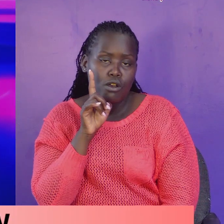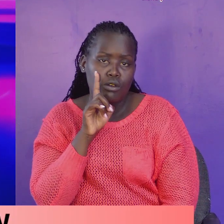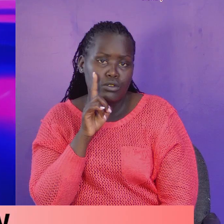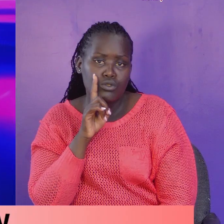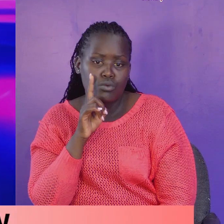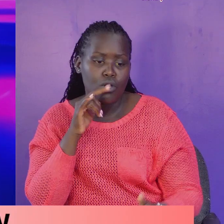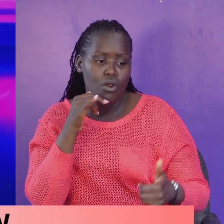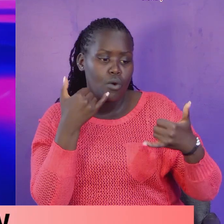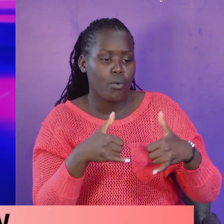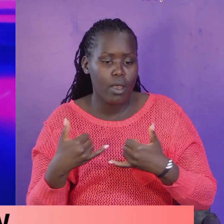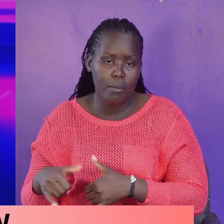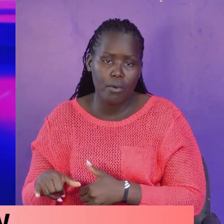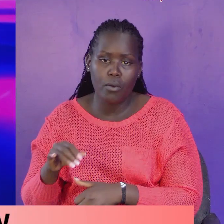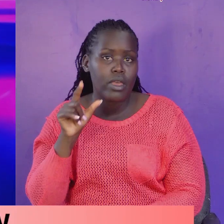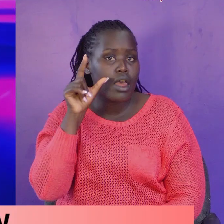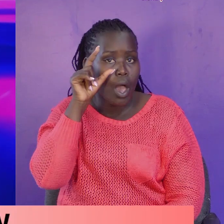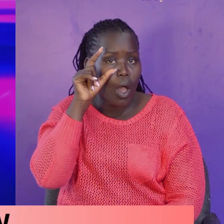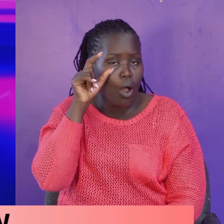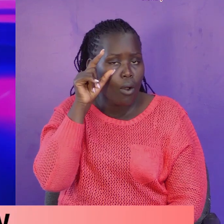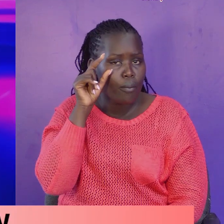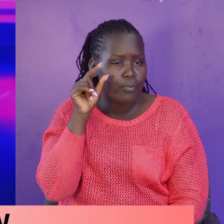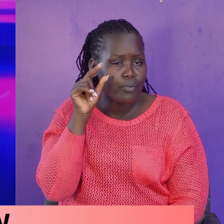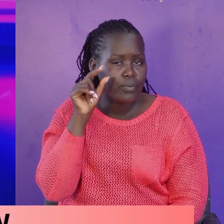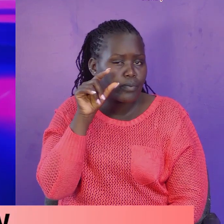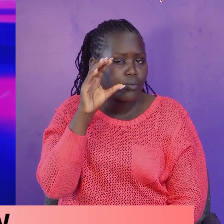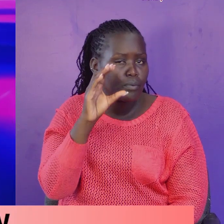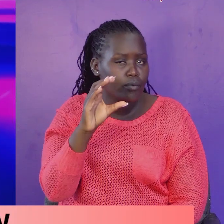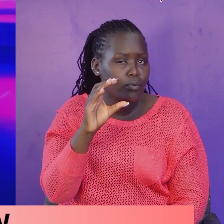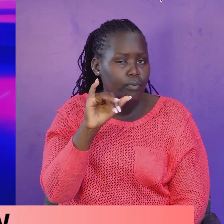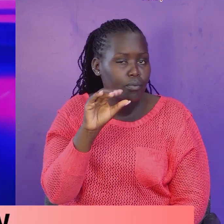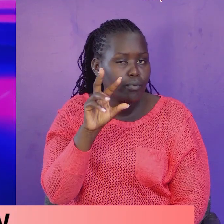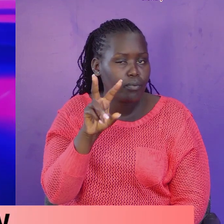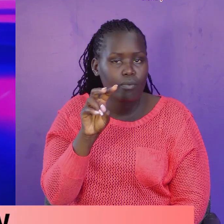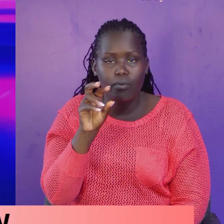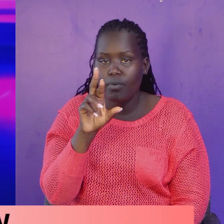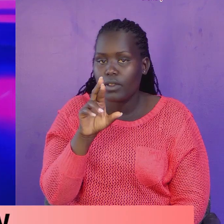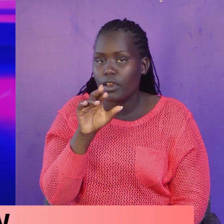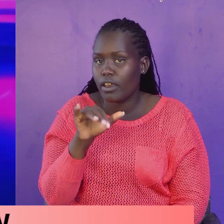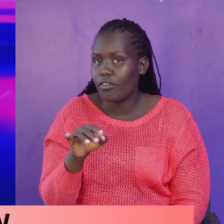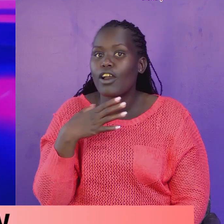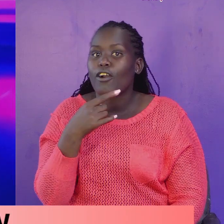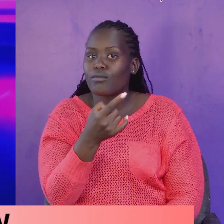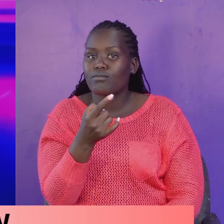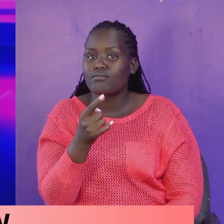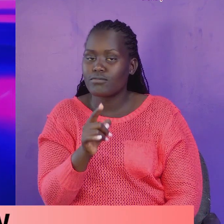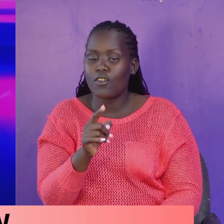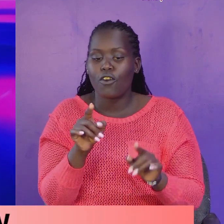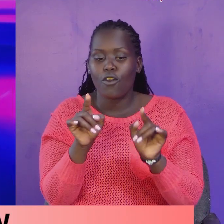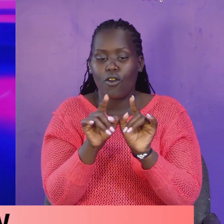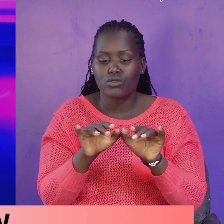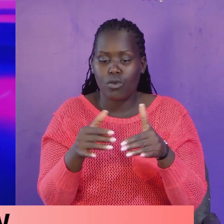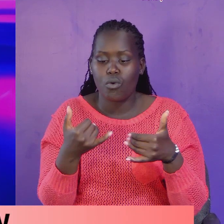playing Ivory Coast. And I just want you to also look at the way we